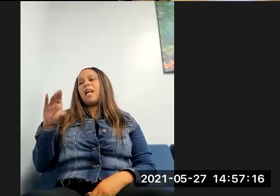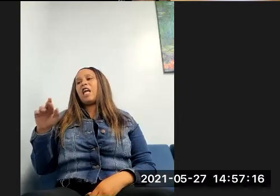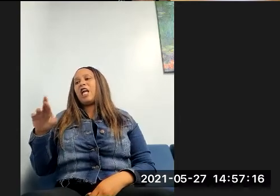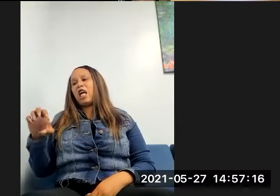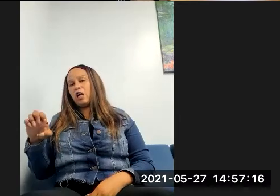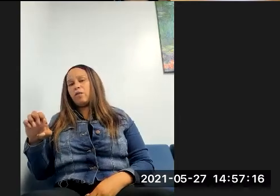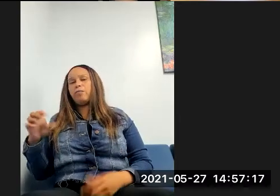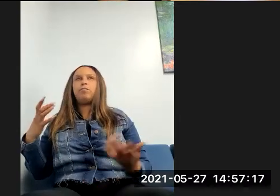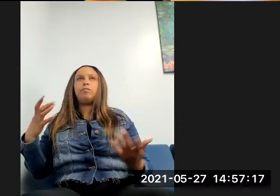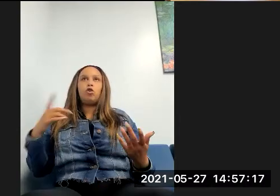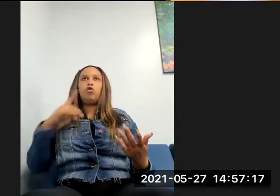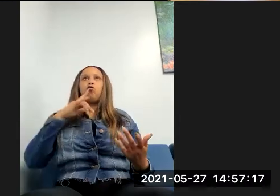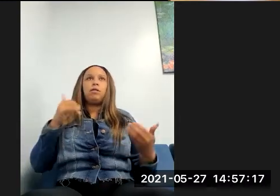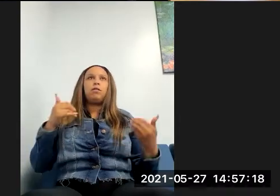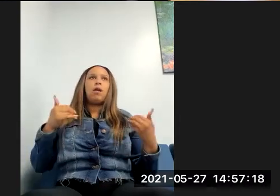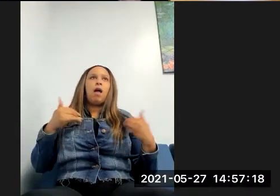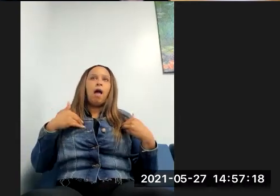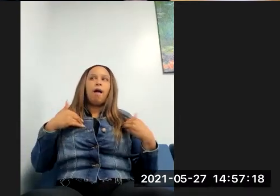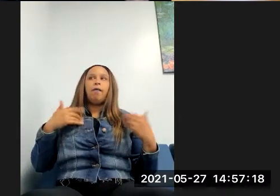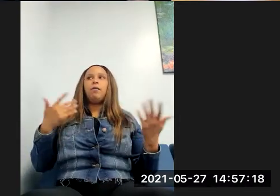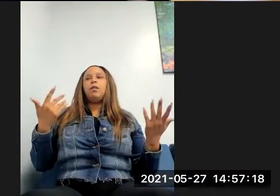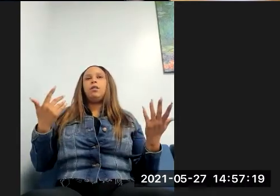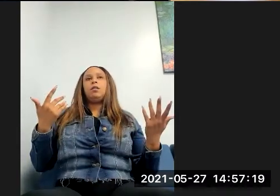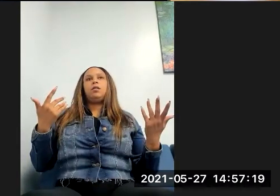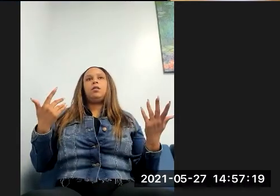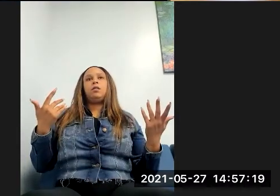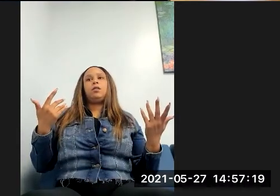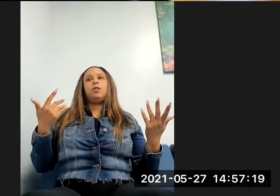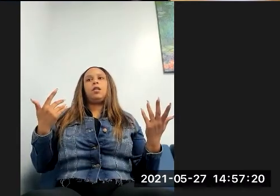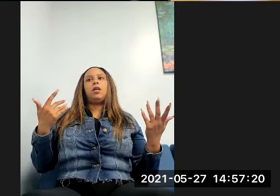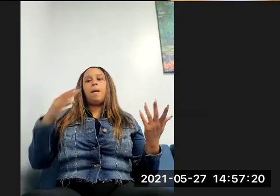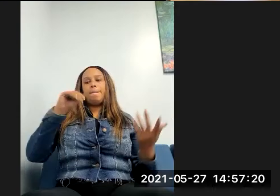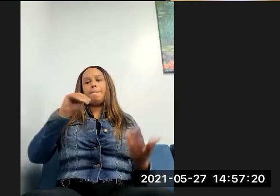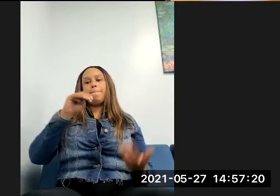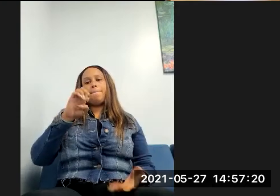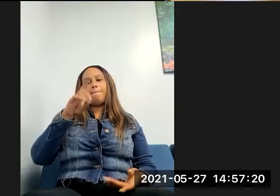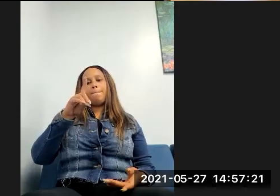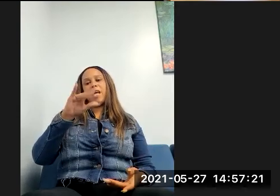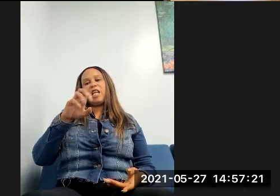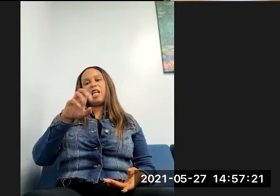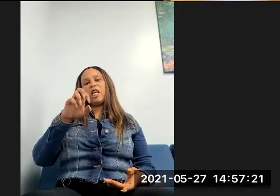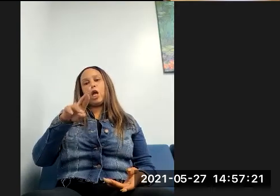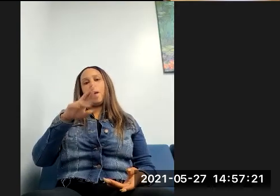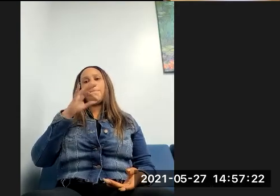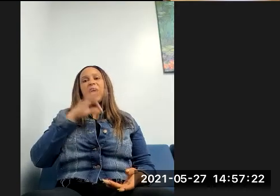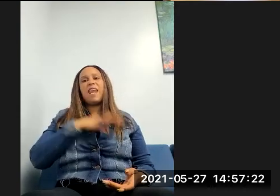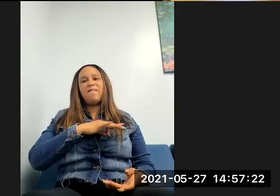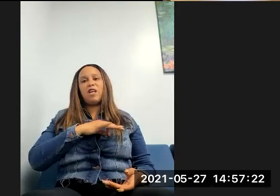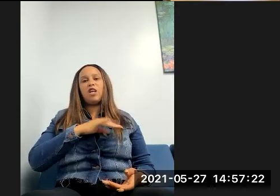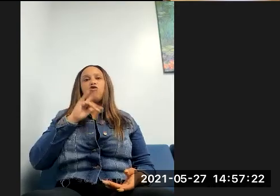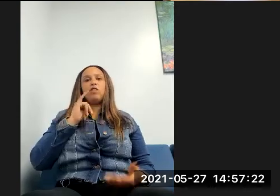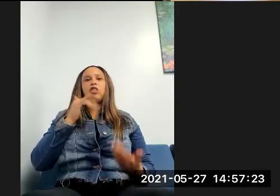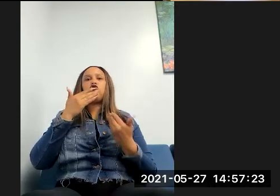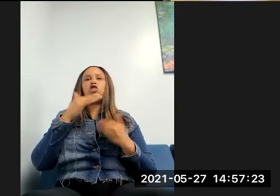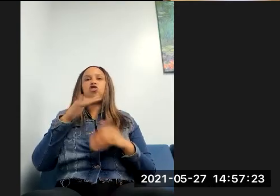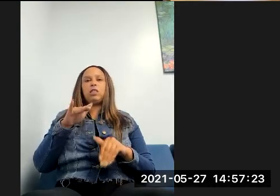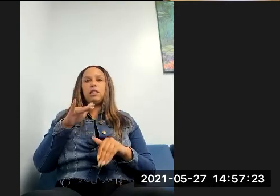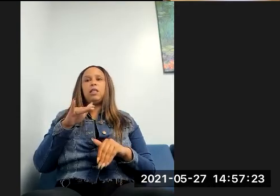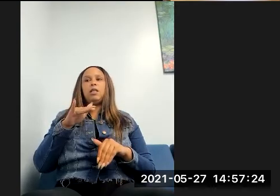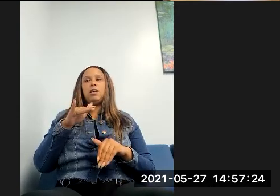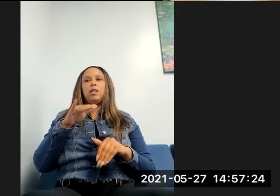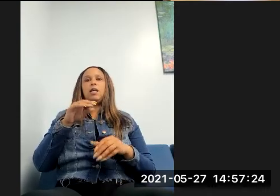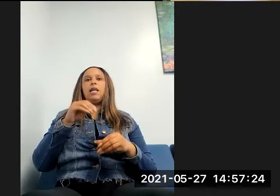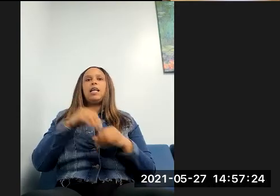whole nother presentation on, the Medicare benefit is restricted to mobility in your